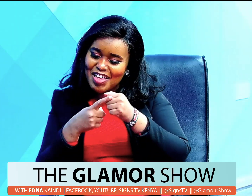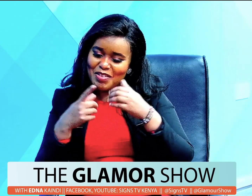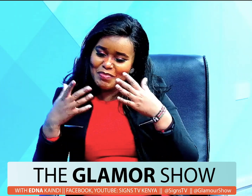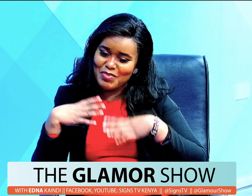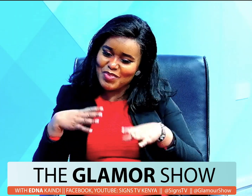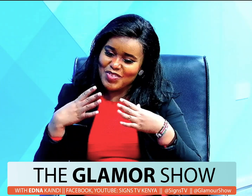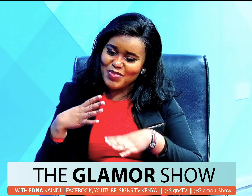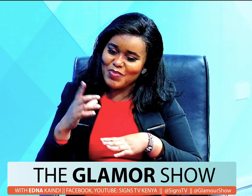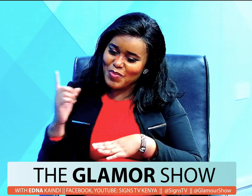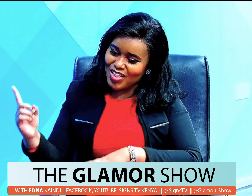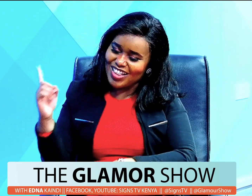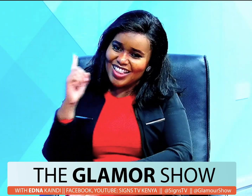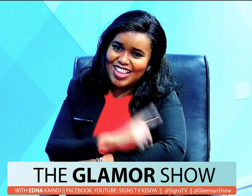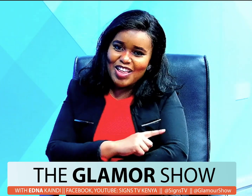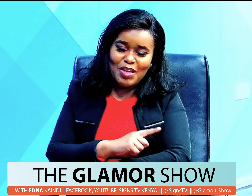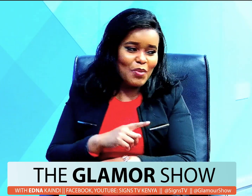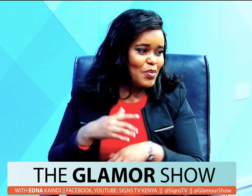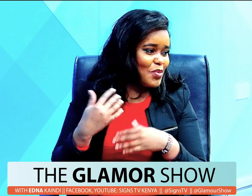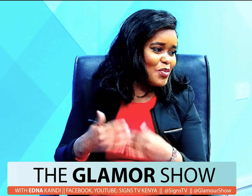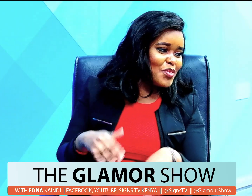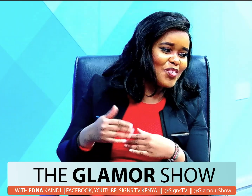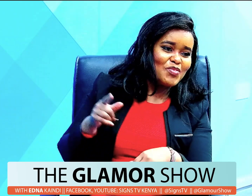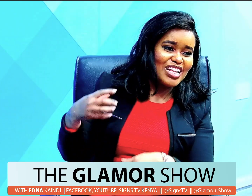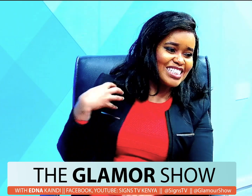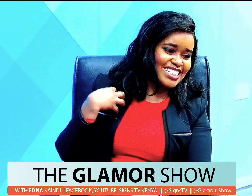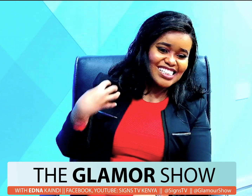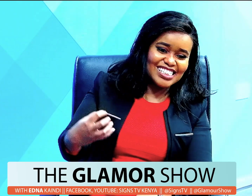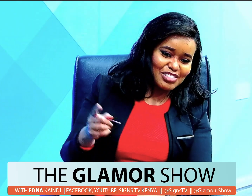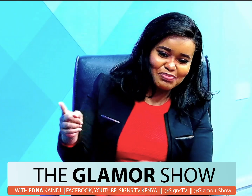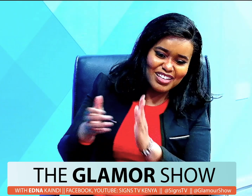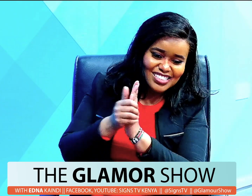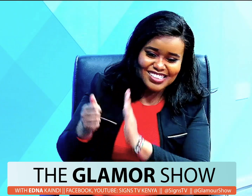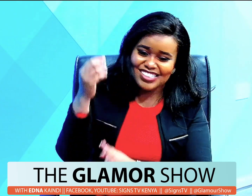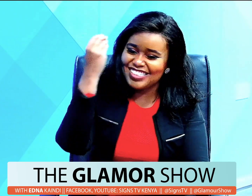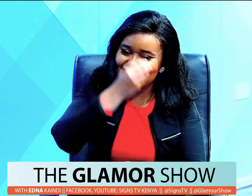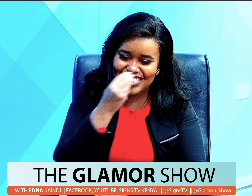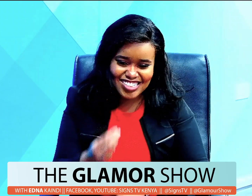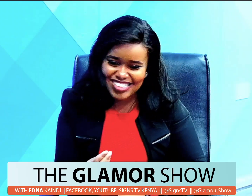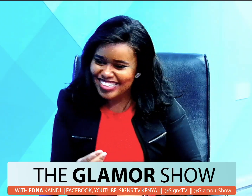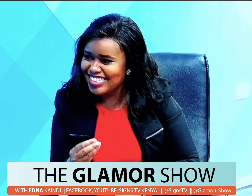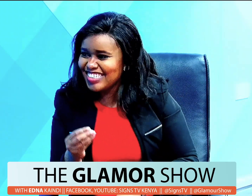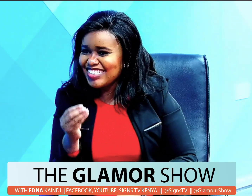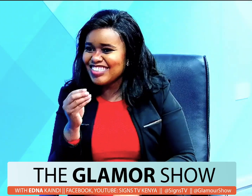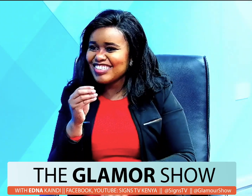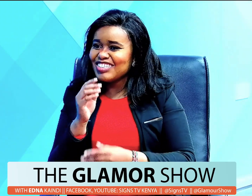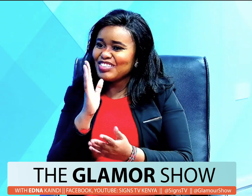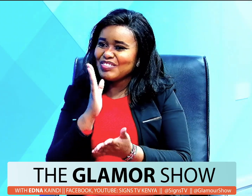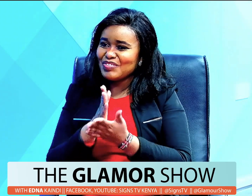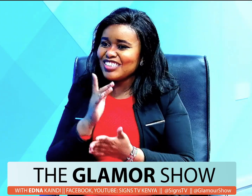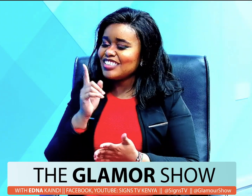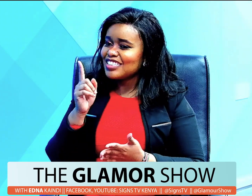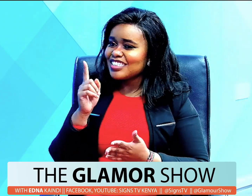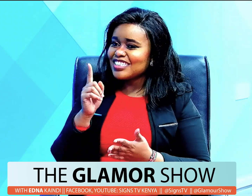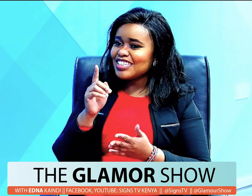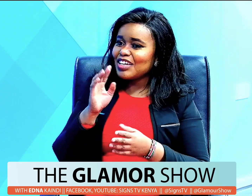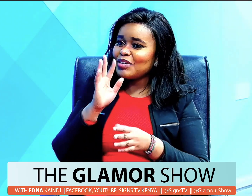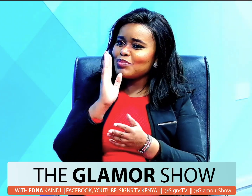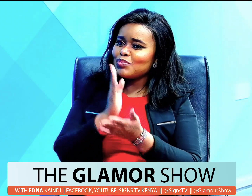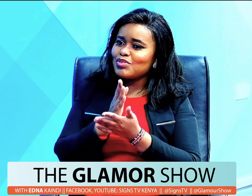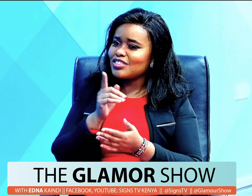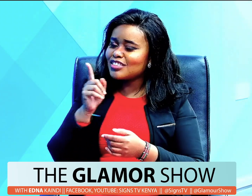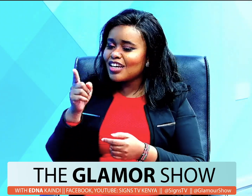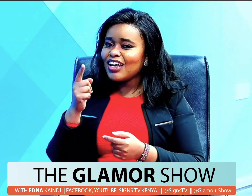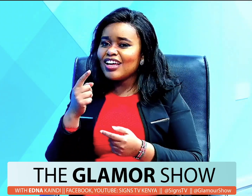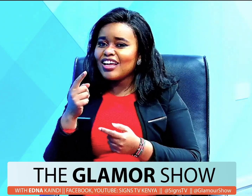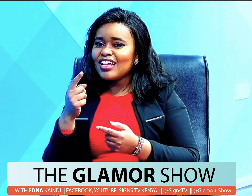Wow, 16 people in one day. Yeah. That must be a good day for you in the office. It